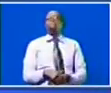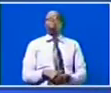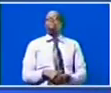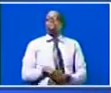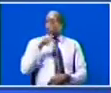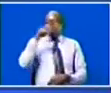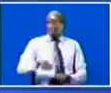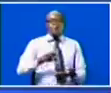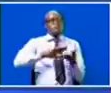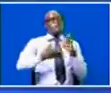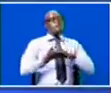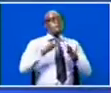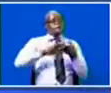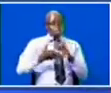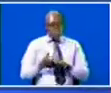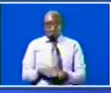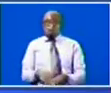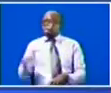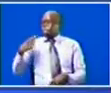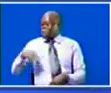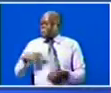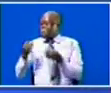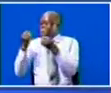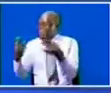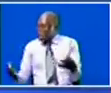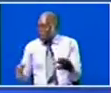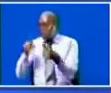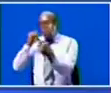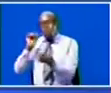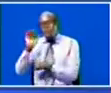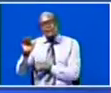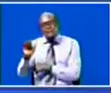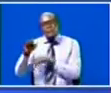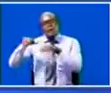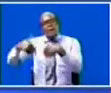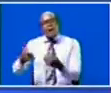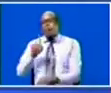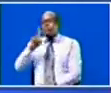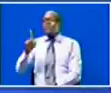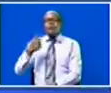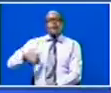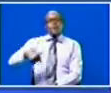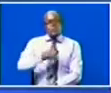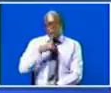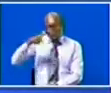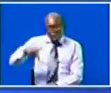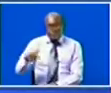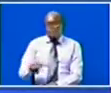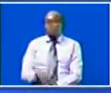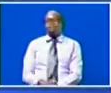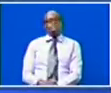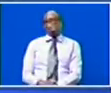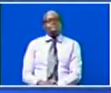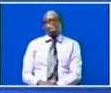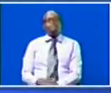everybody should be forgiven in that. Right. Yes. Many people, you know, on my Twitter handle are asking, you know, how sure are we that, you know, this is just not cosmetic,